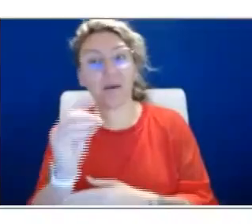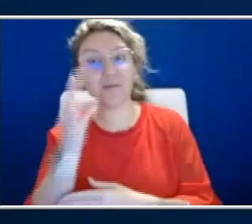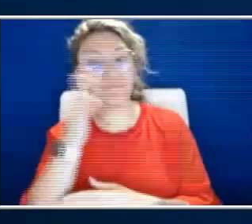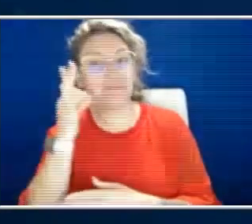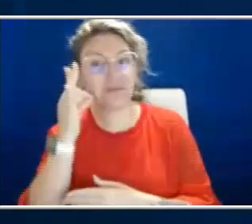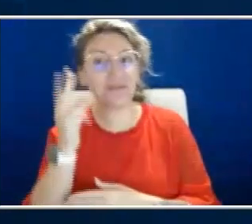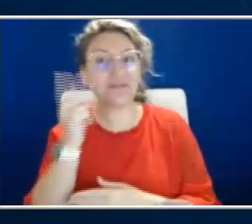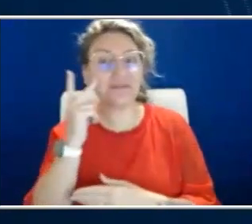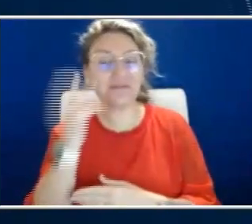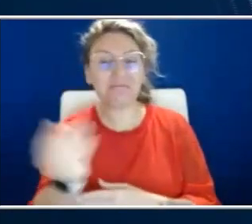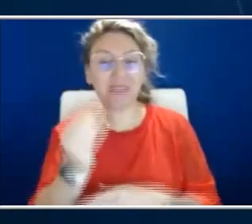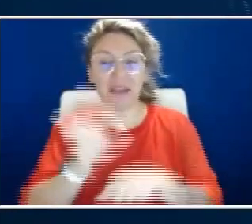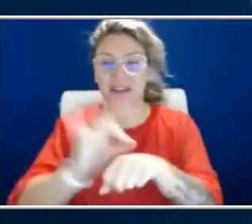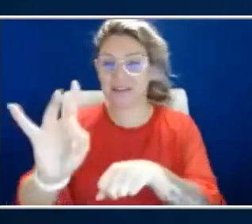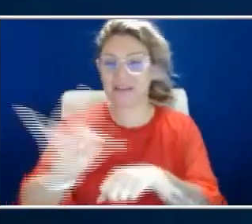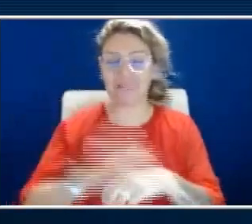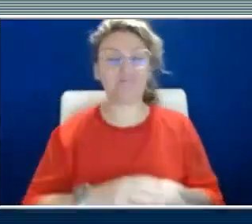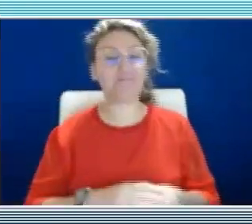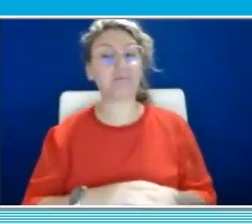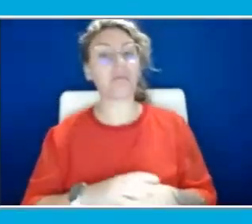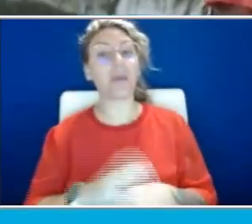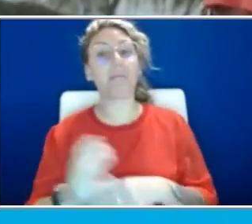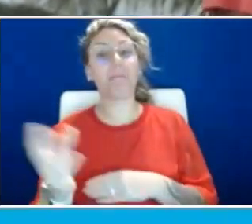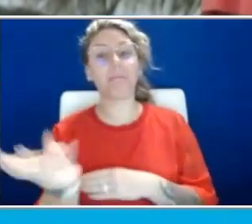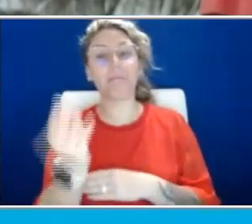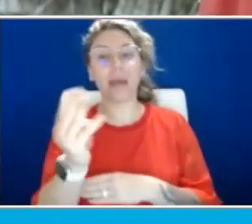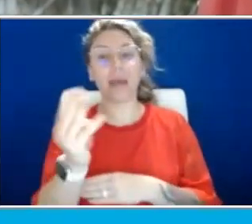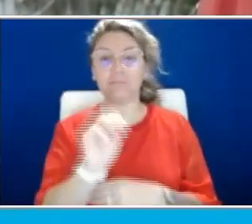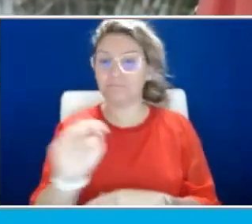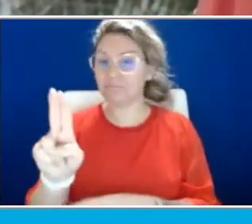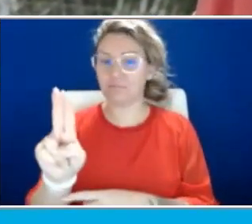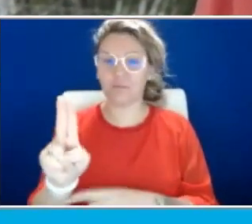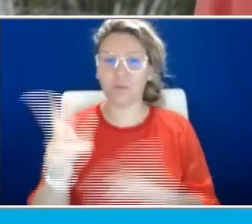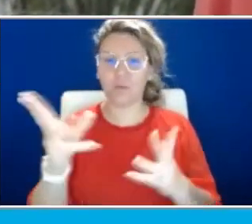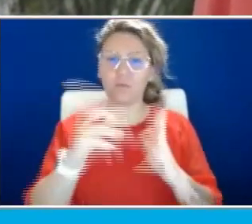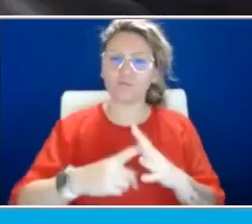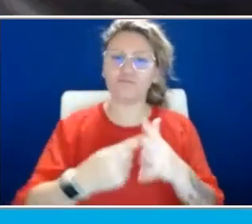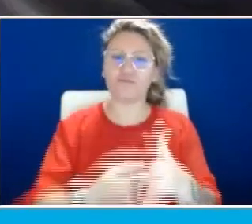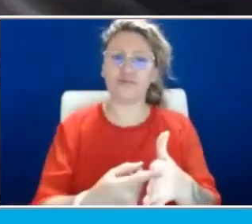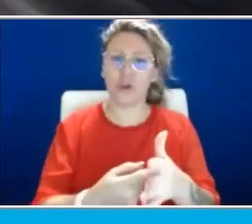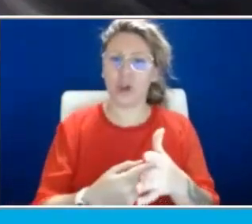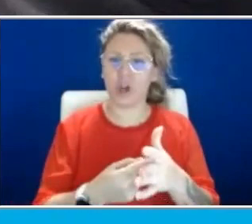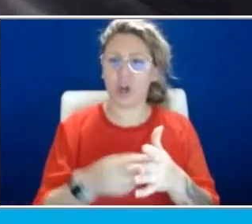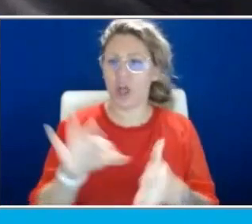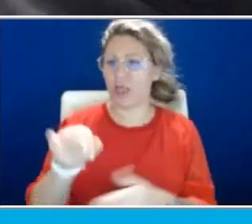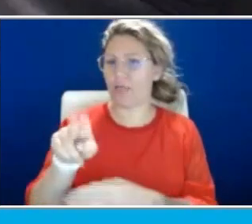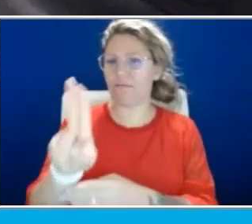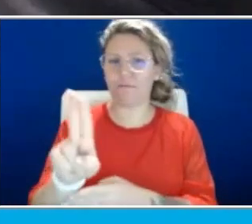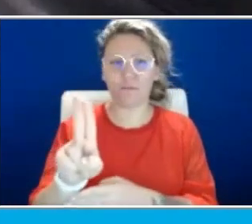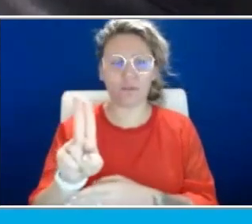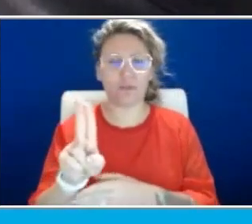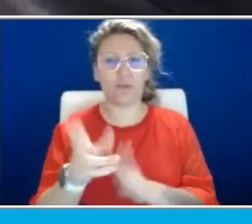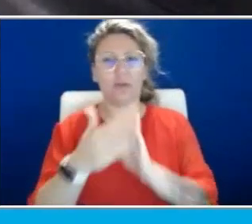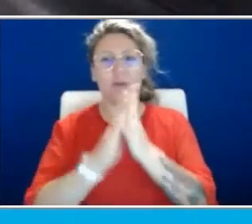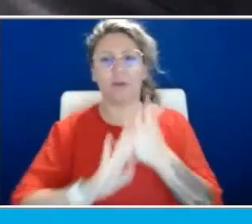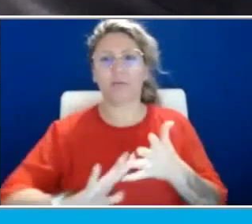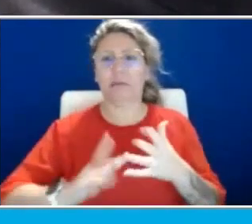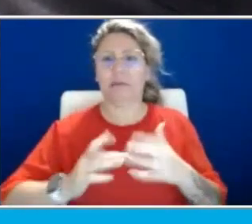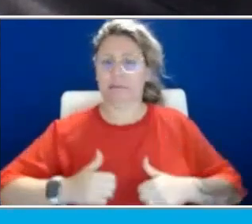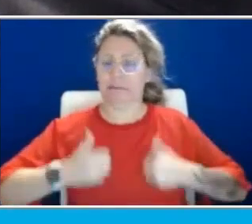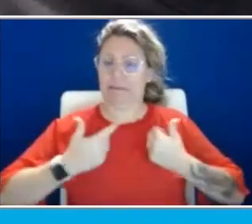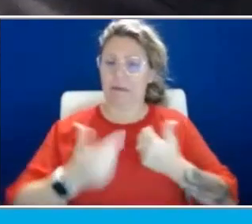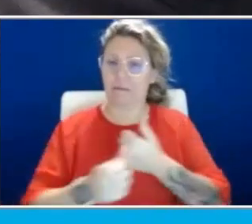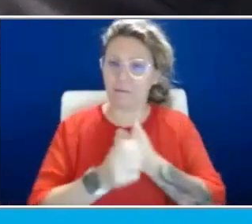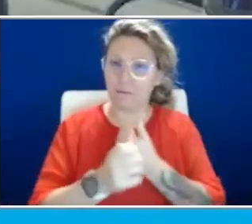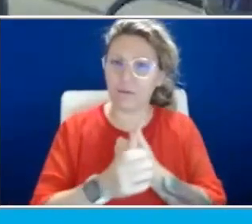a.m. Coming up Monday on the Morning Medical Update. What started as the flu led to a life-threatening infection in this man's heart. But